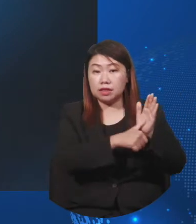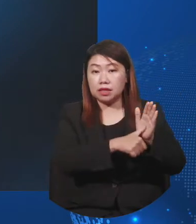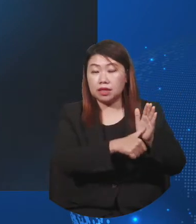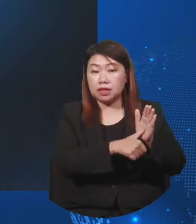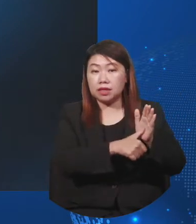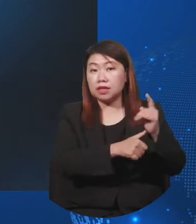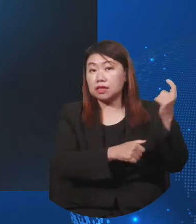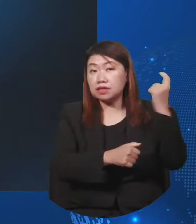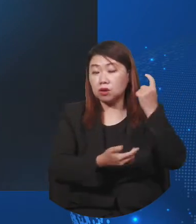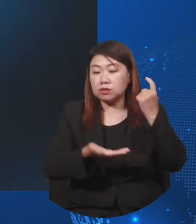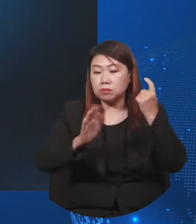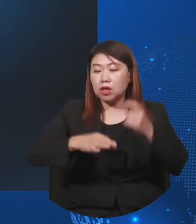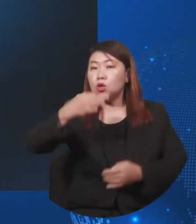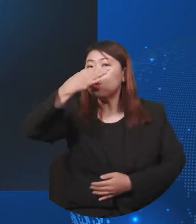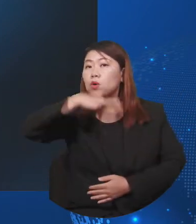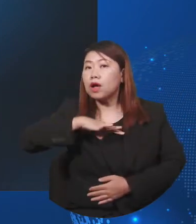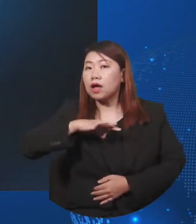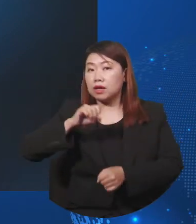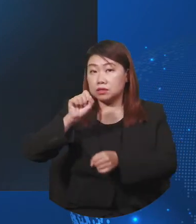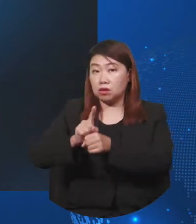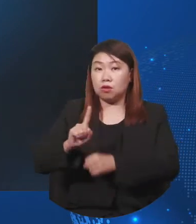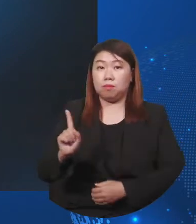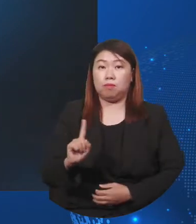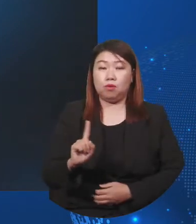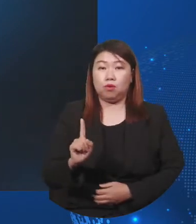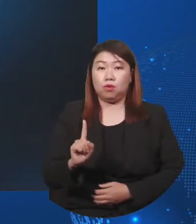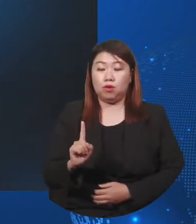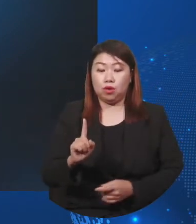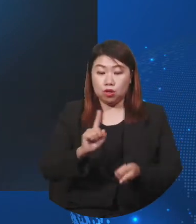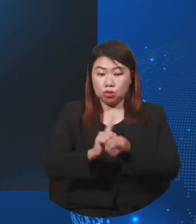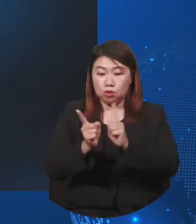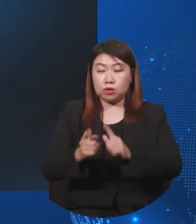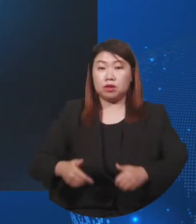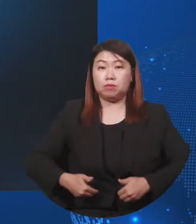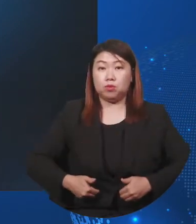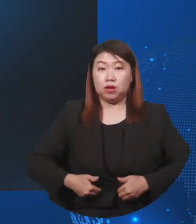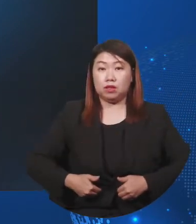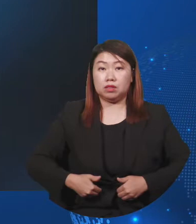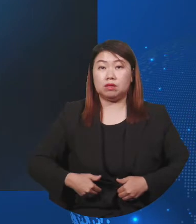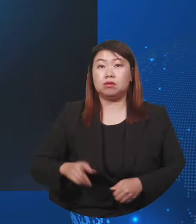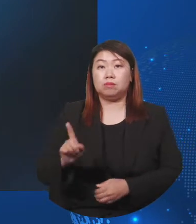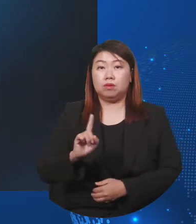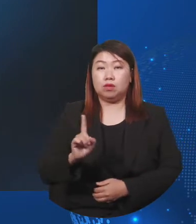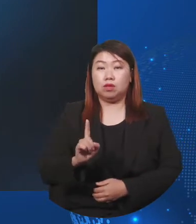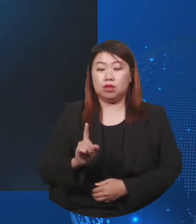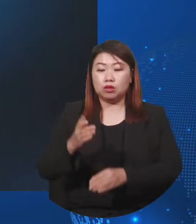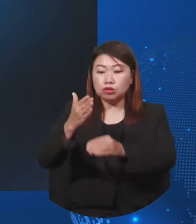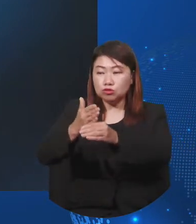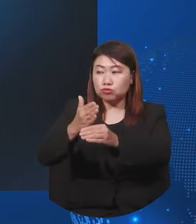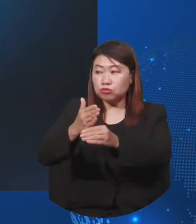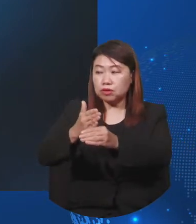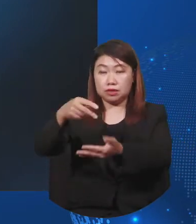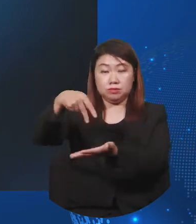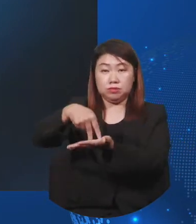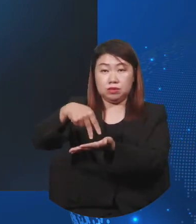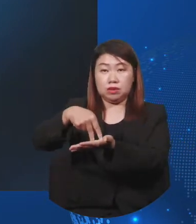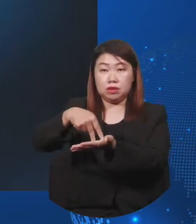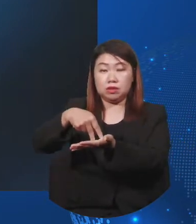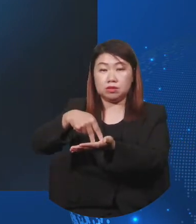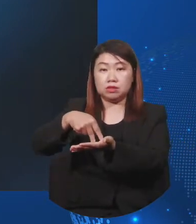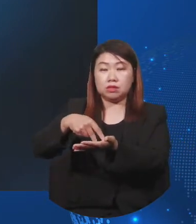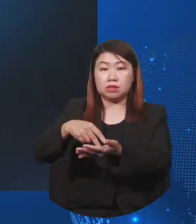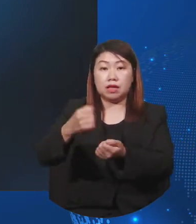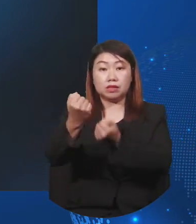with the supply and demand side of development solutions. I think we can really leverage digital technology